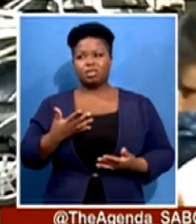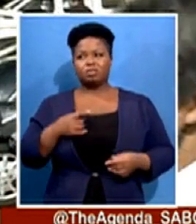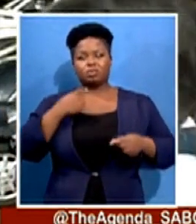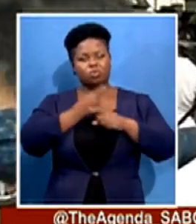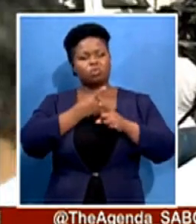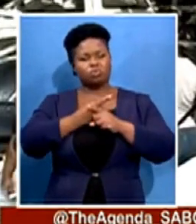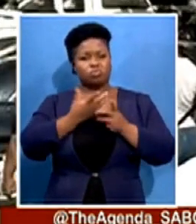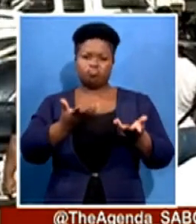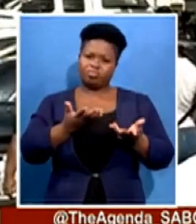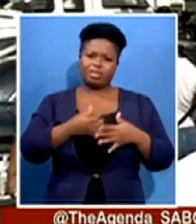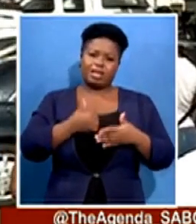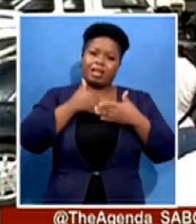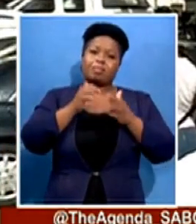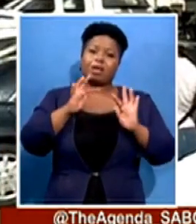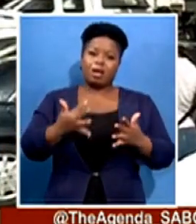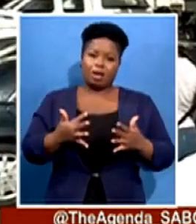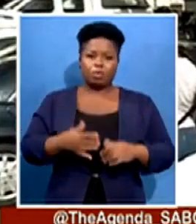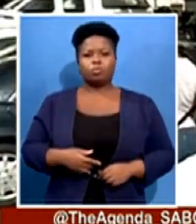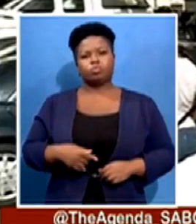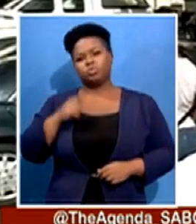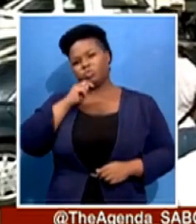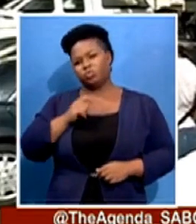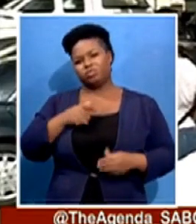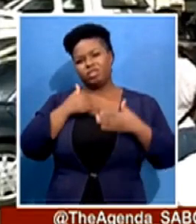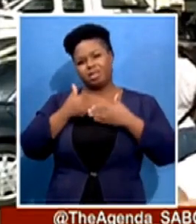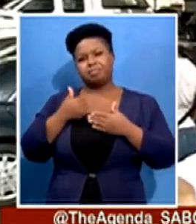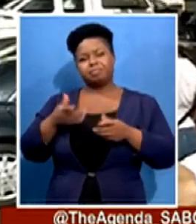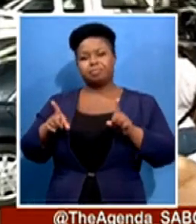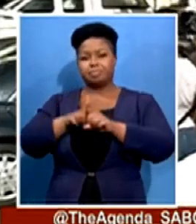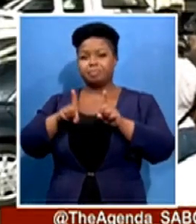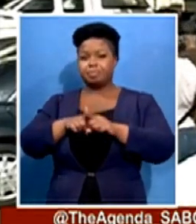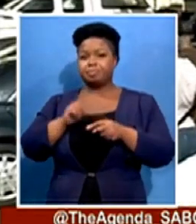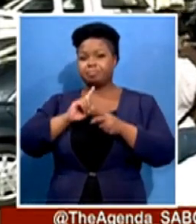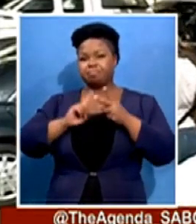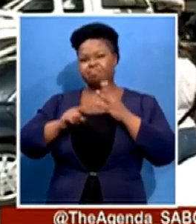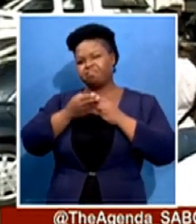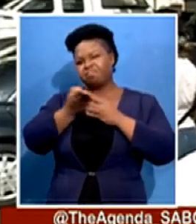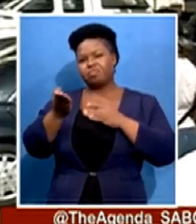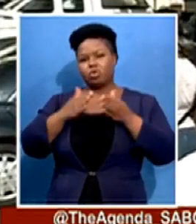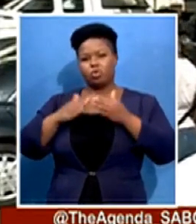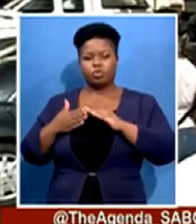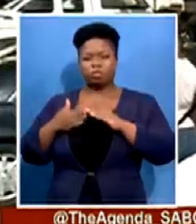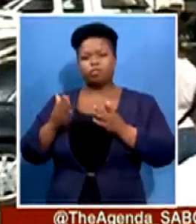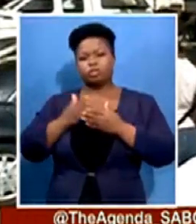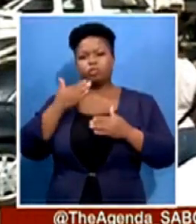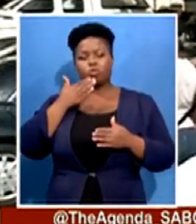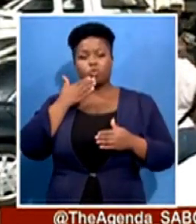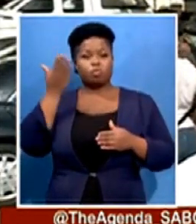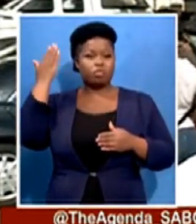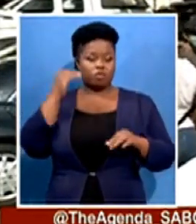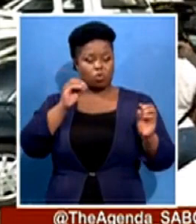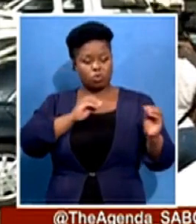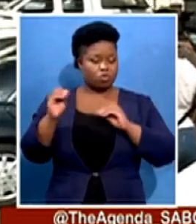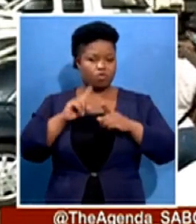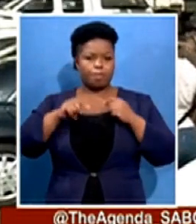hand that has been extended by the community of those who were evicted from here, which at the moment